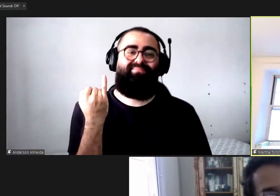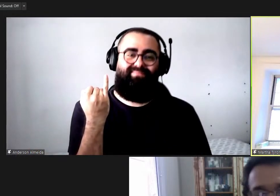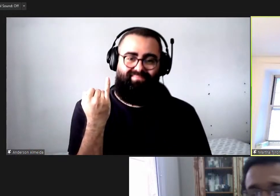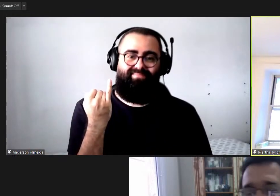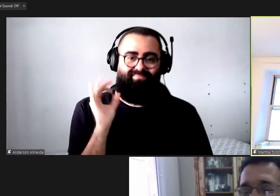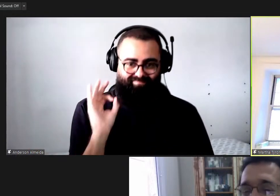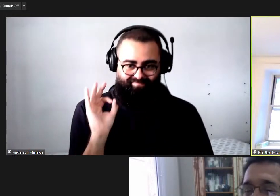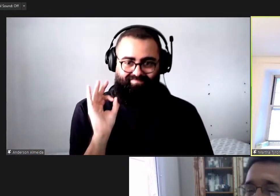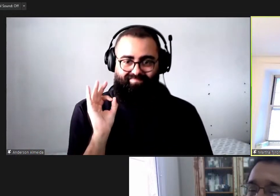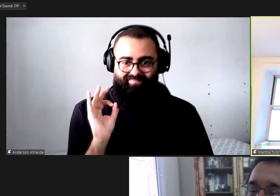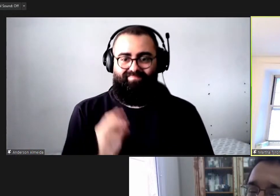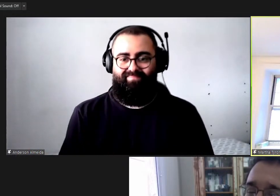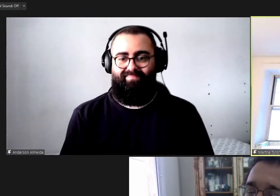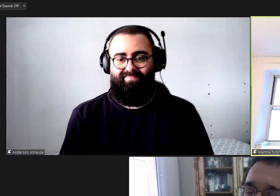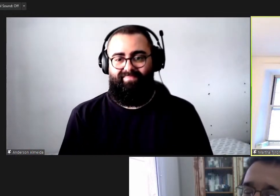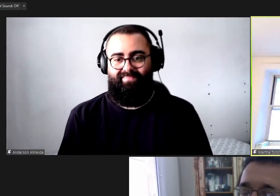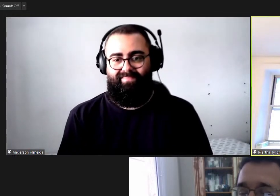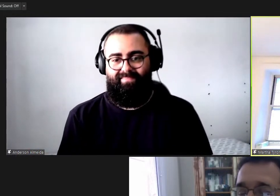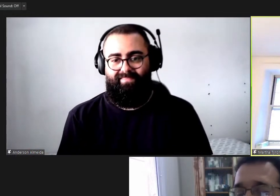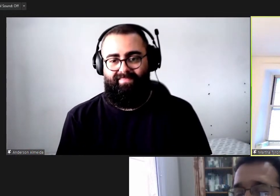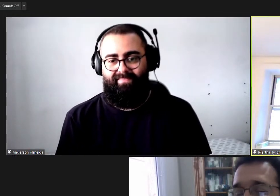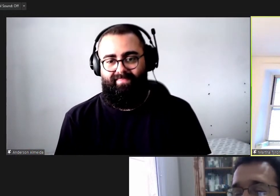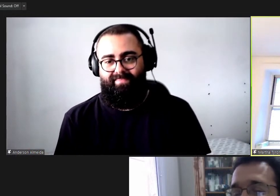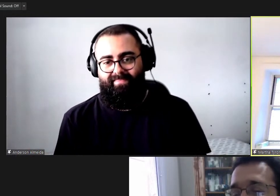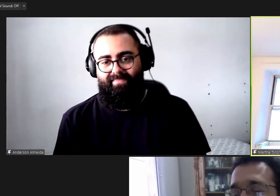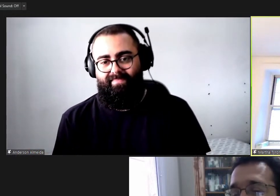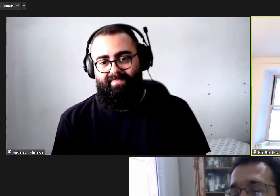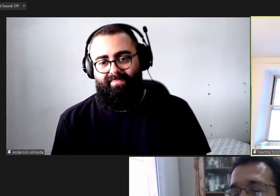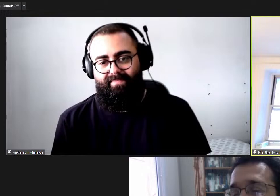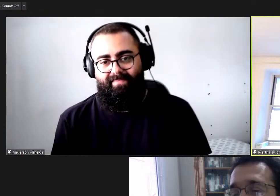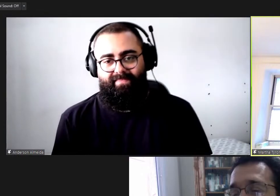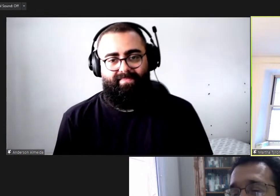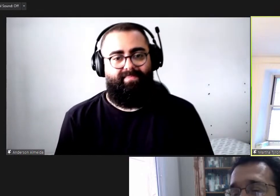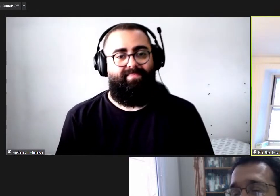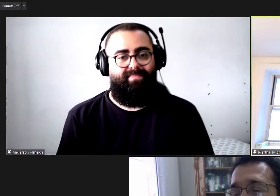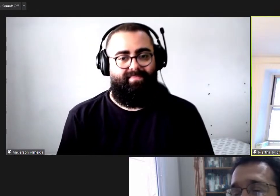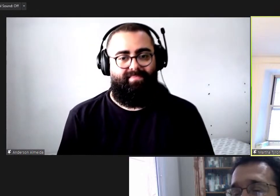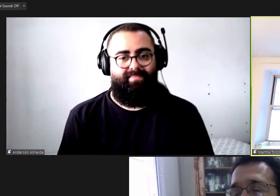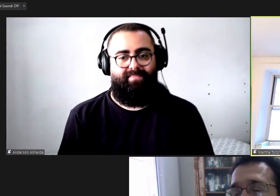Okay, so yeah, they were also looking at seated signers. All right.